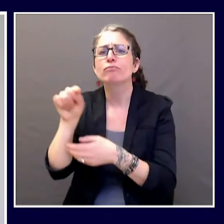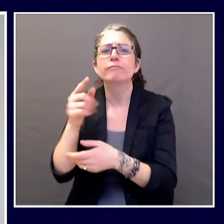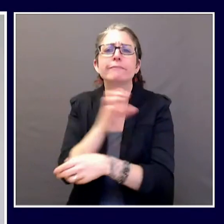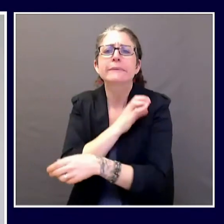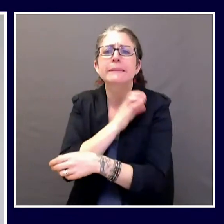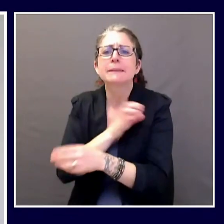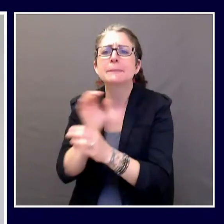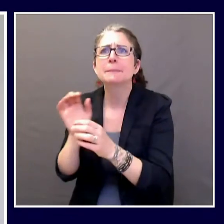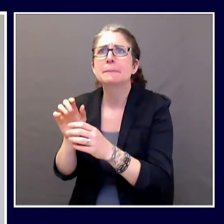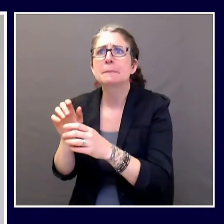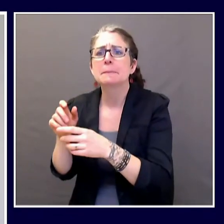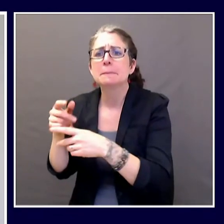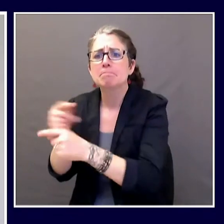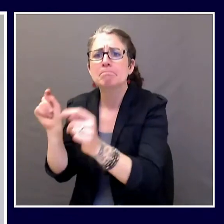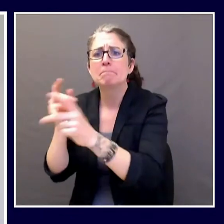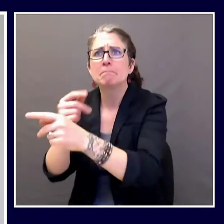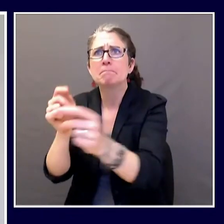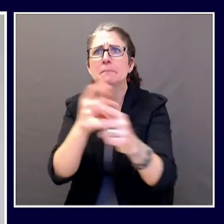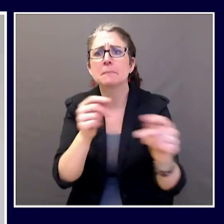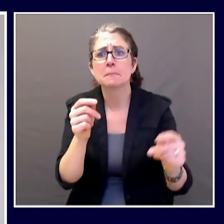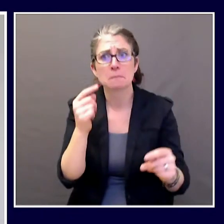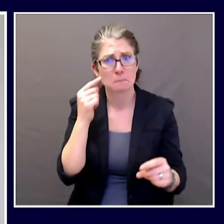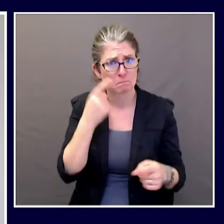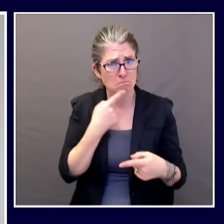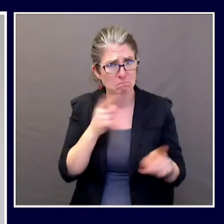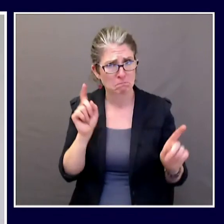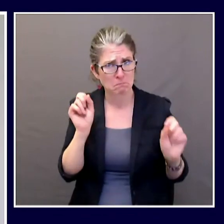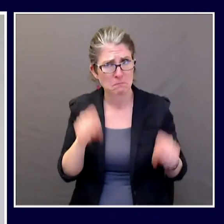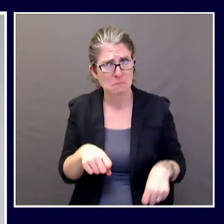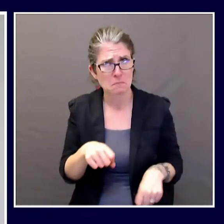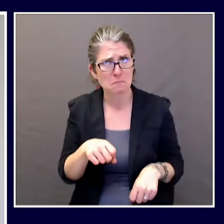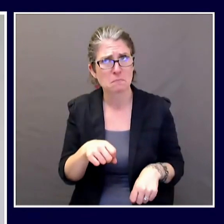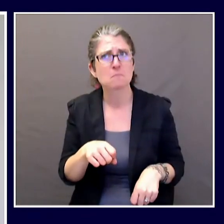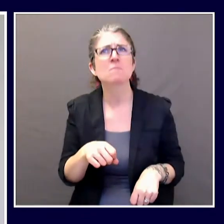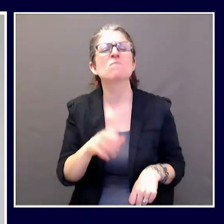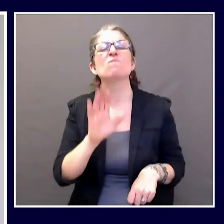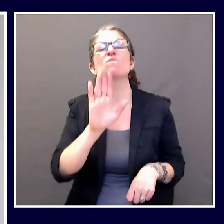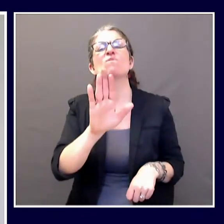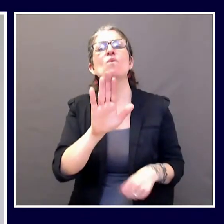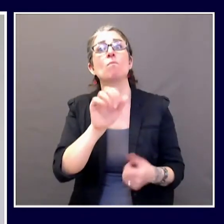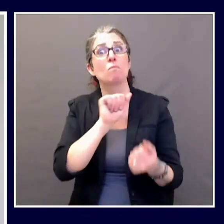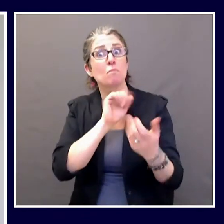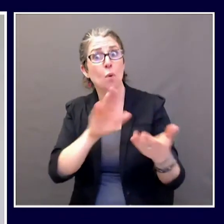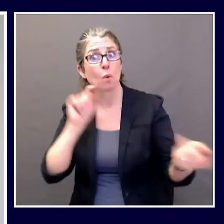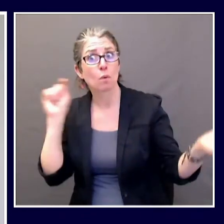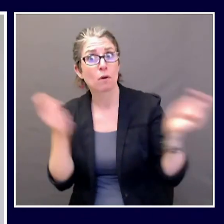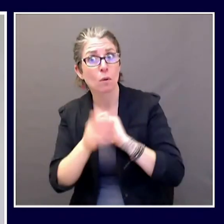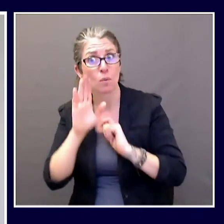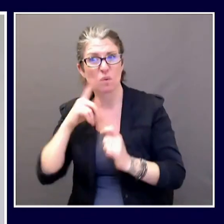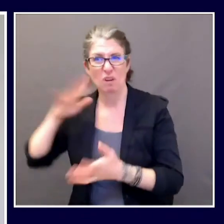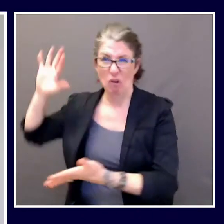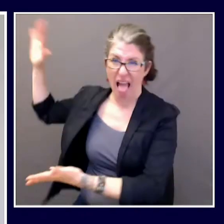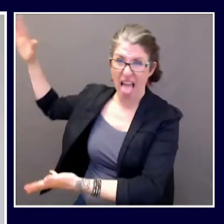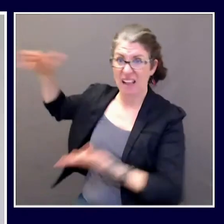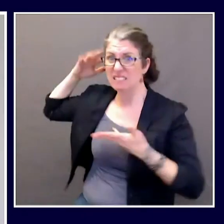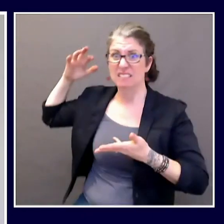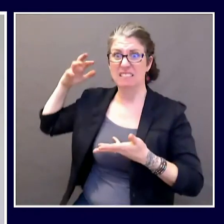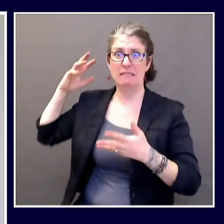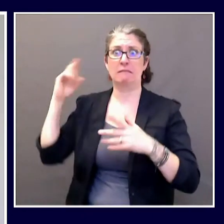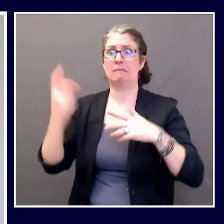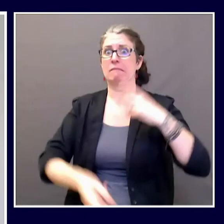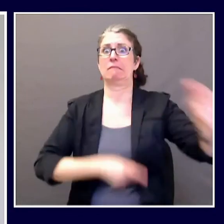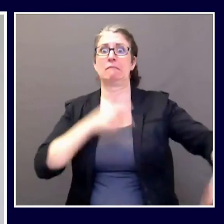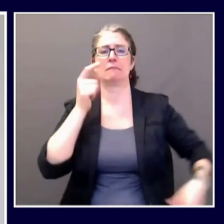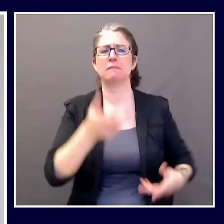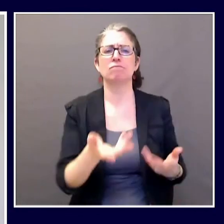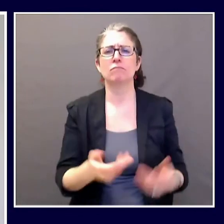envision that happening, or do you think Maine's strategy is going to need to stay focused on the high volume sites? So again, I'll